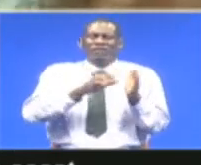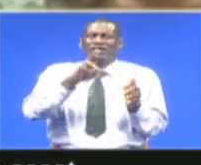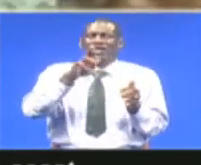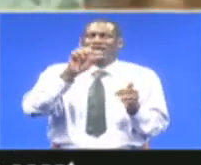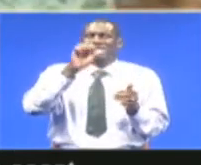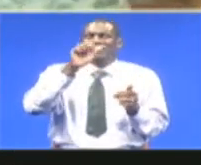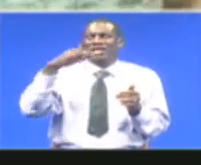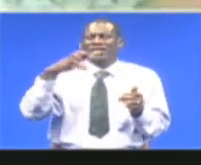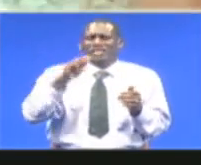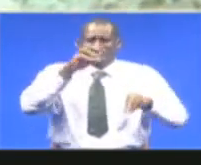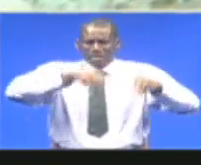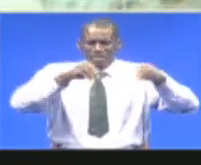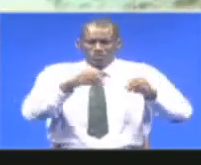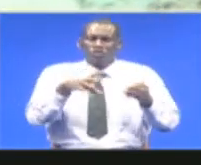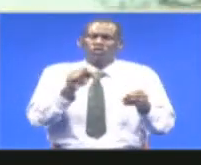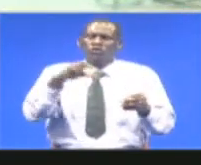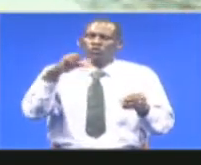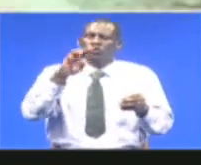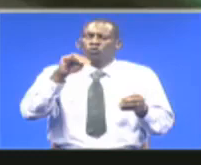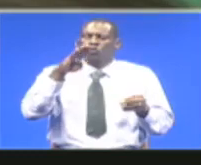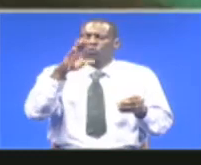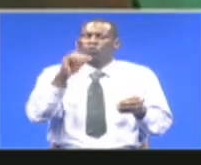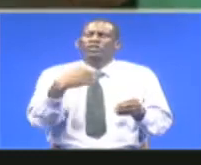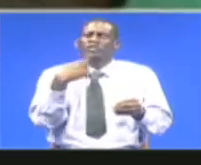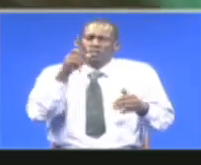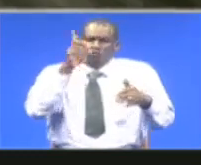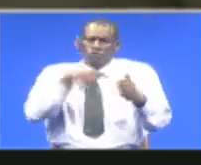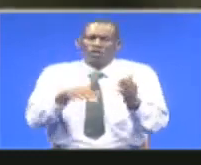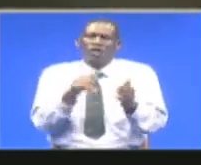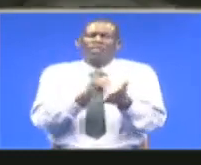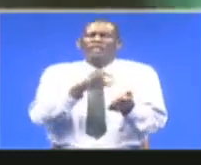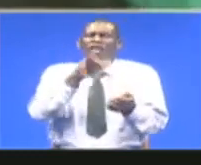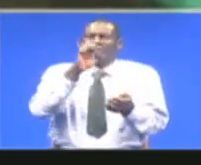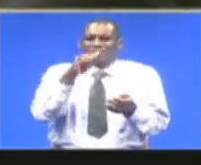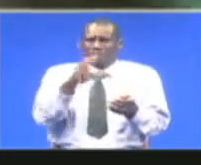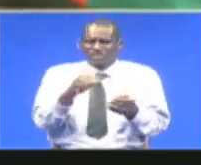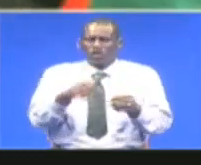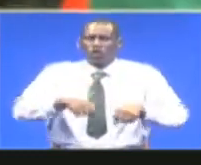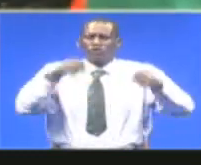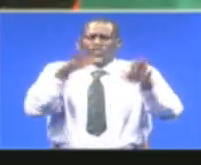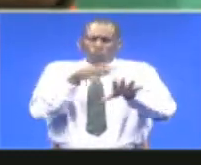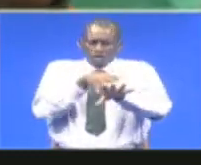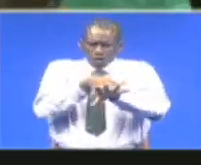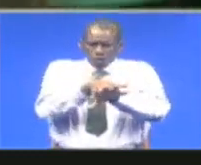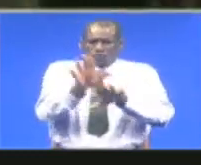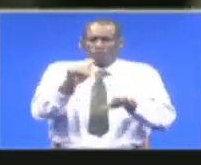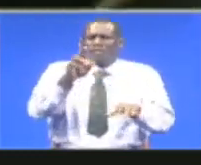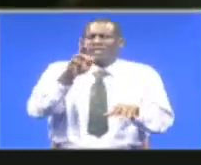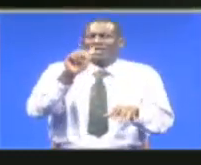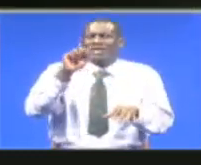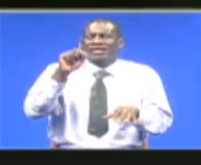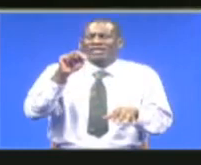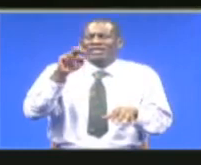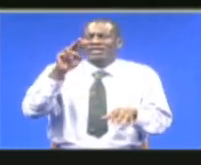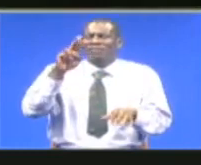Gumbo had claimed in his petition that IEBC officials were compromised by Rasanga, that his agents were evicted from